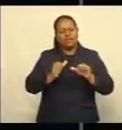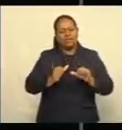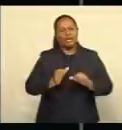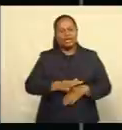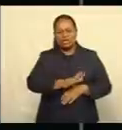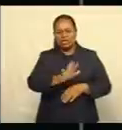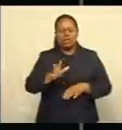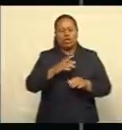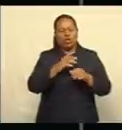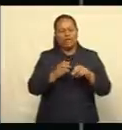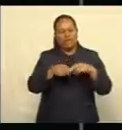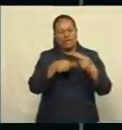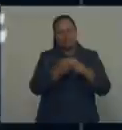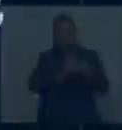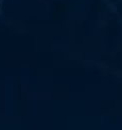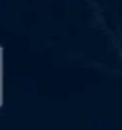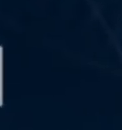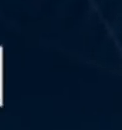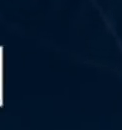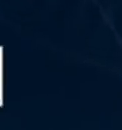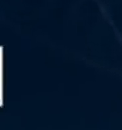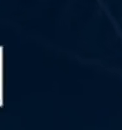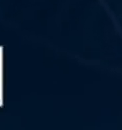from COVID-19?